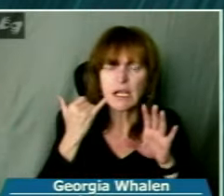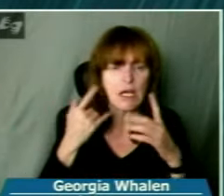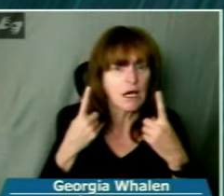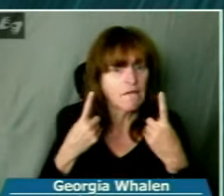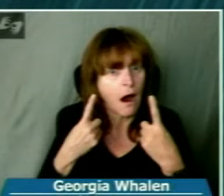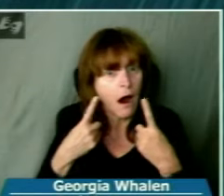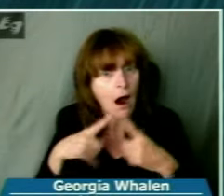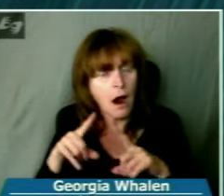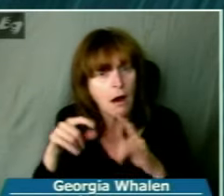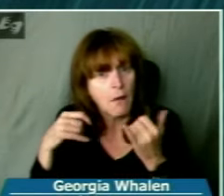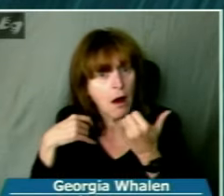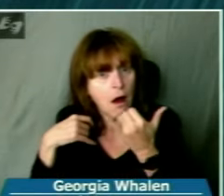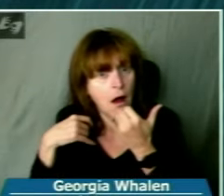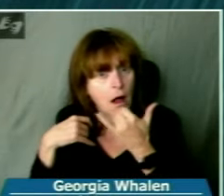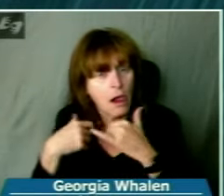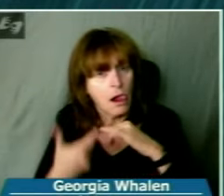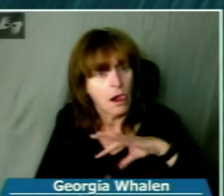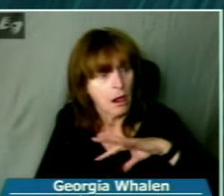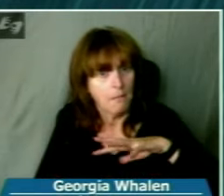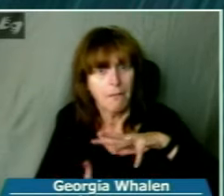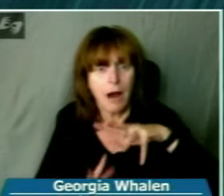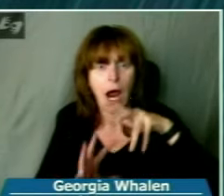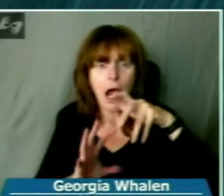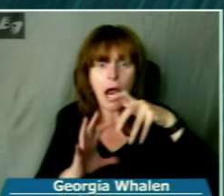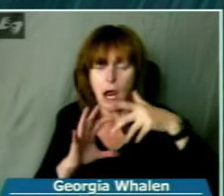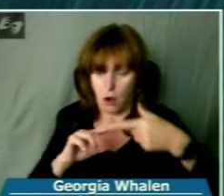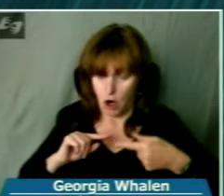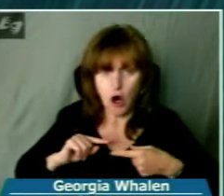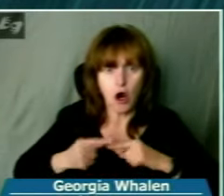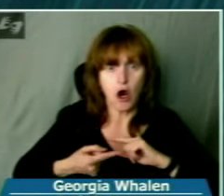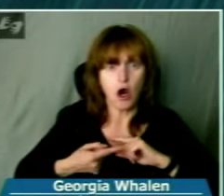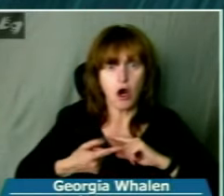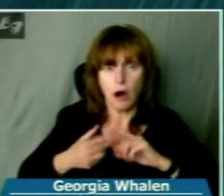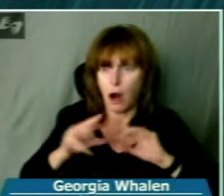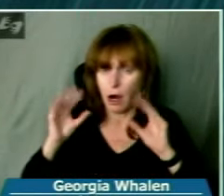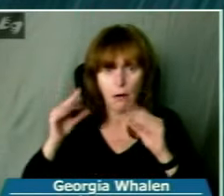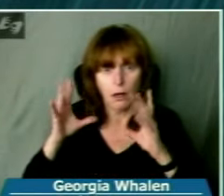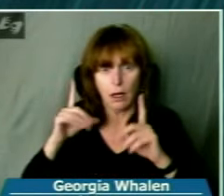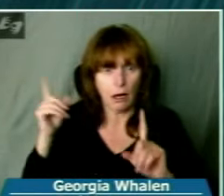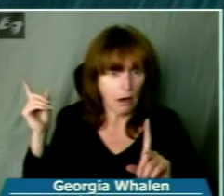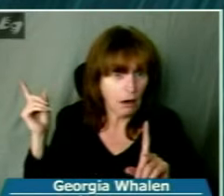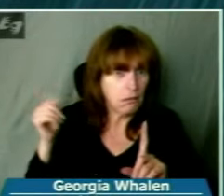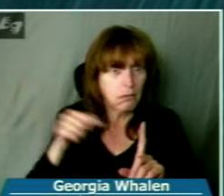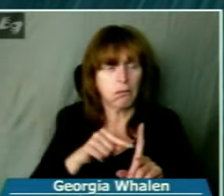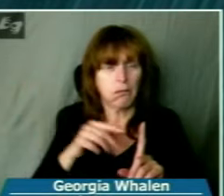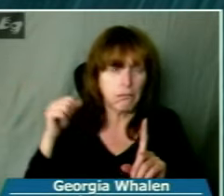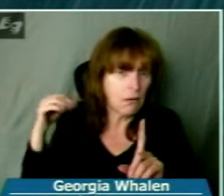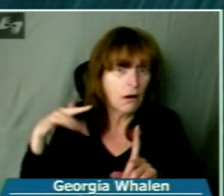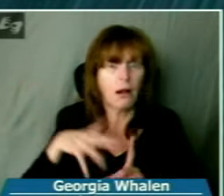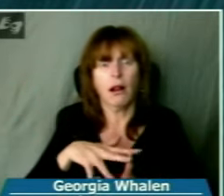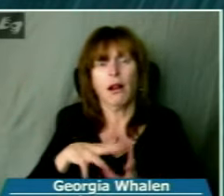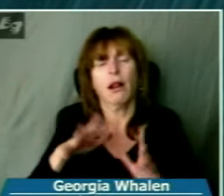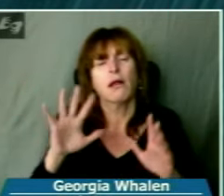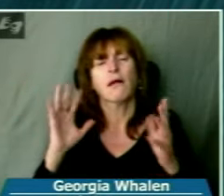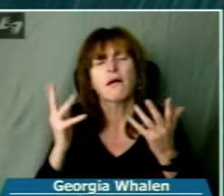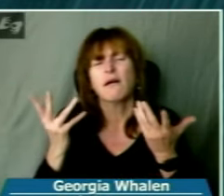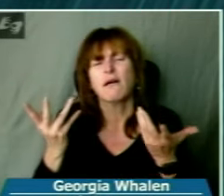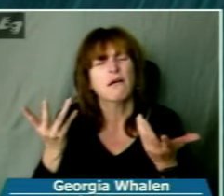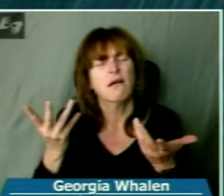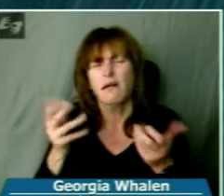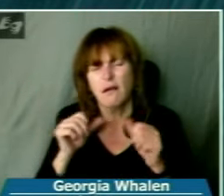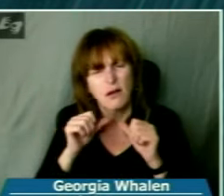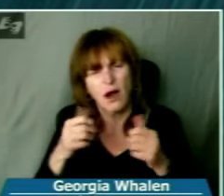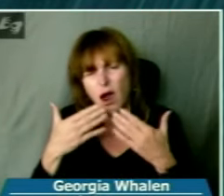responders response, and that will also continue to bring more people together. So the whole idea is, let's avoid it for this year, let's save